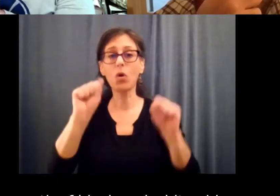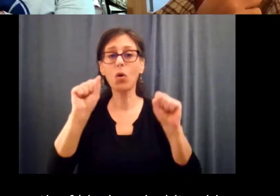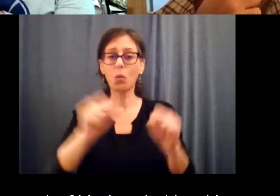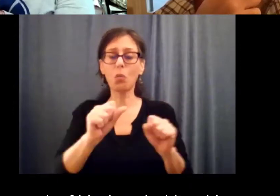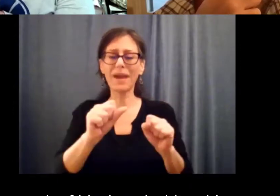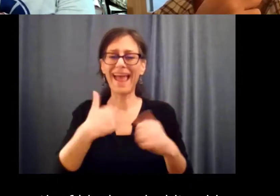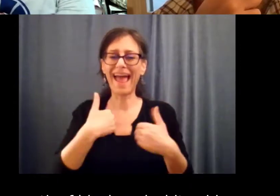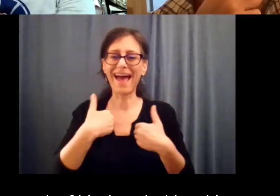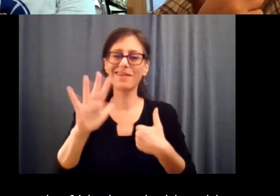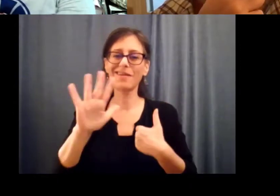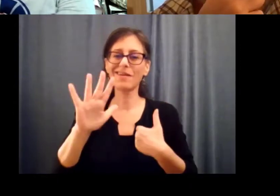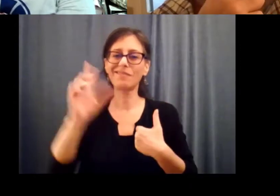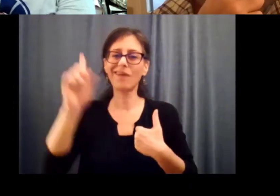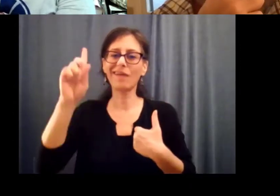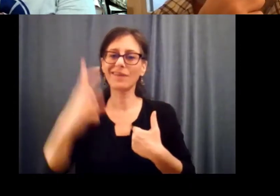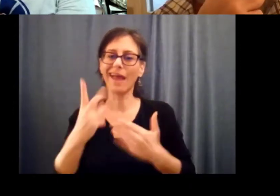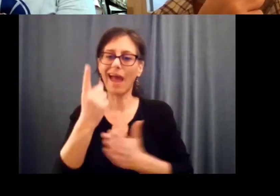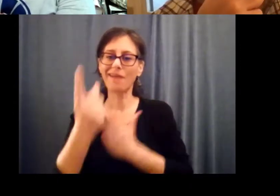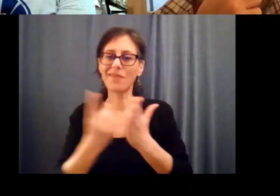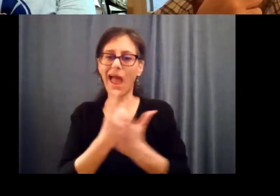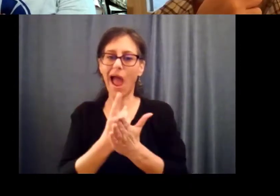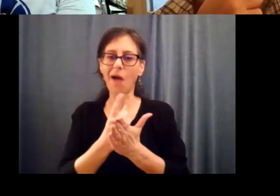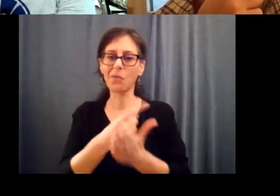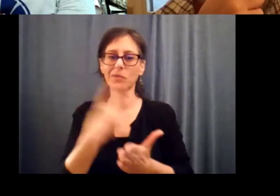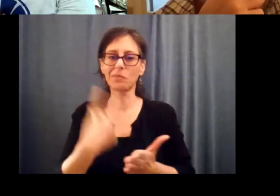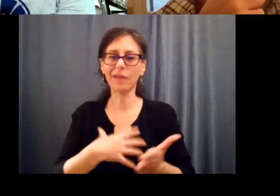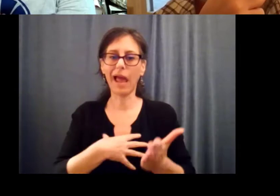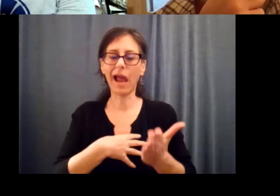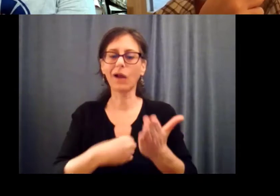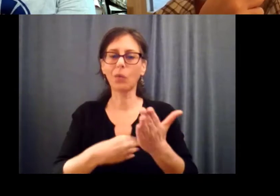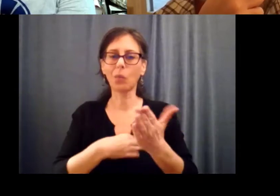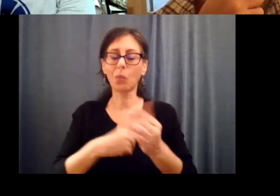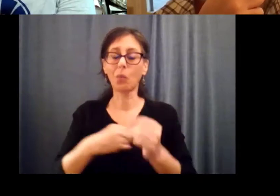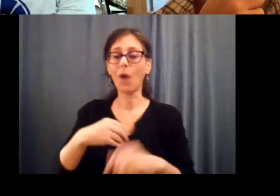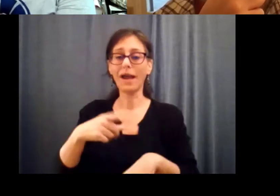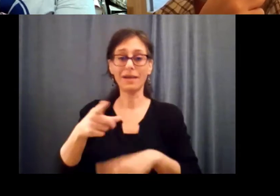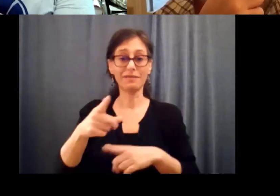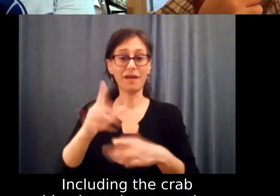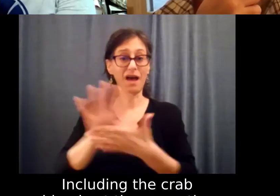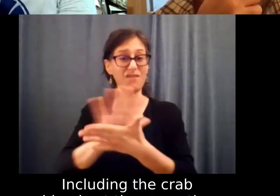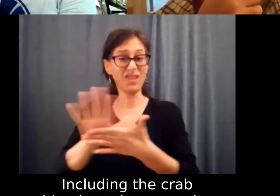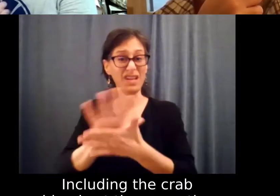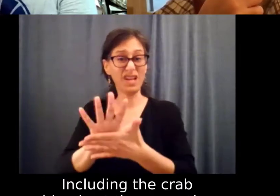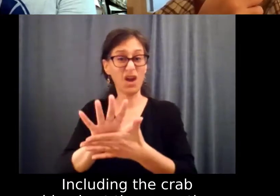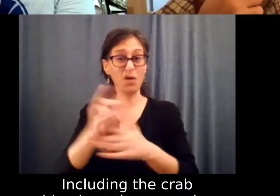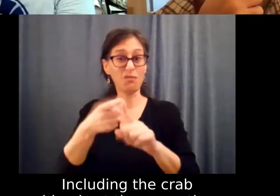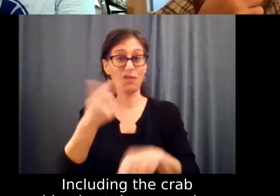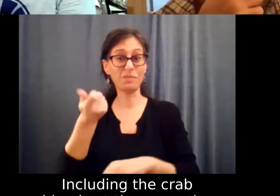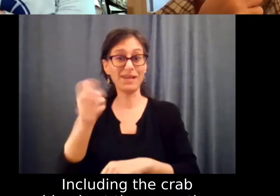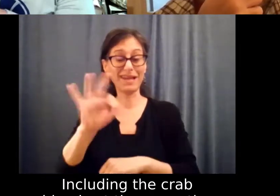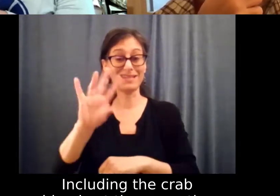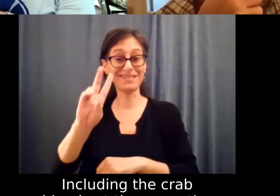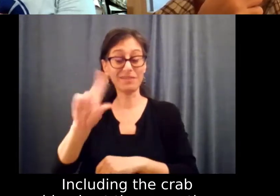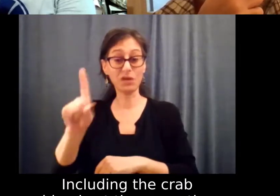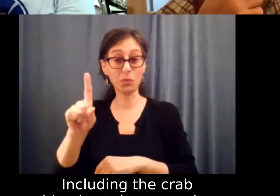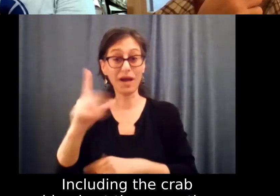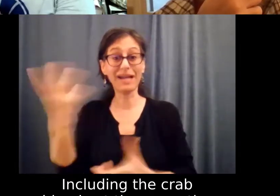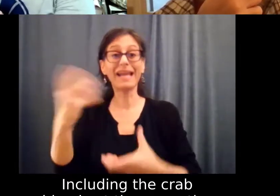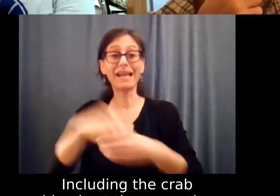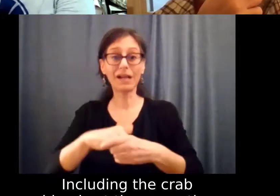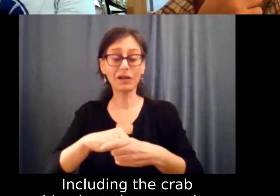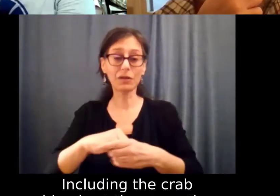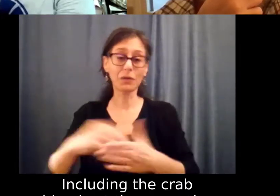worth of black and white video that had been shot at Camp Jeanette in 1971, including the infamous